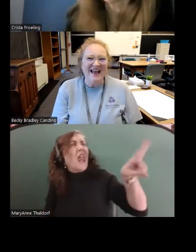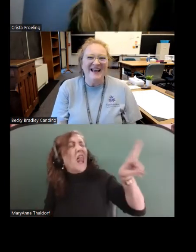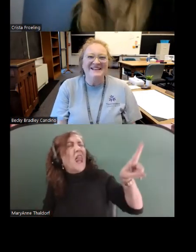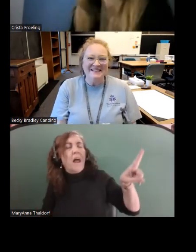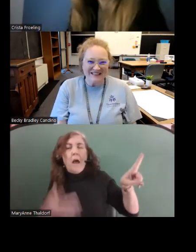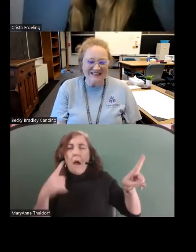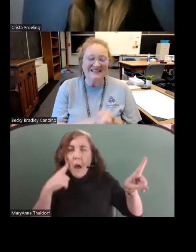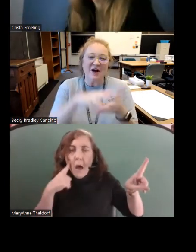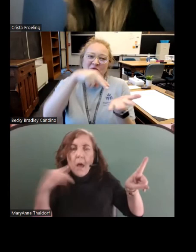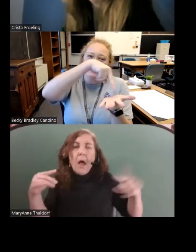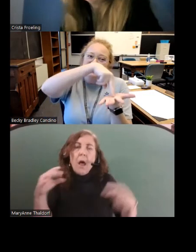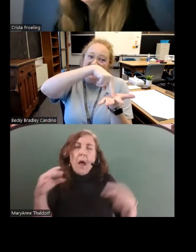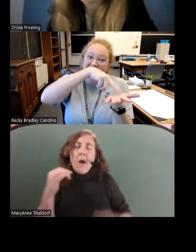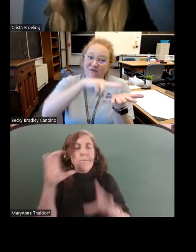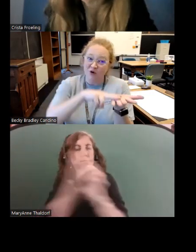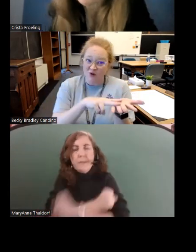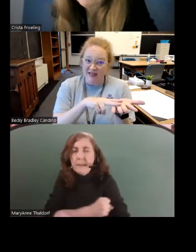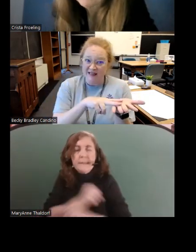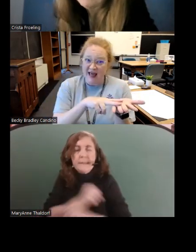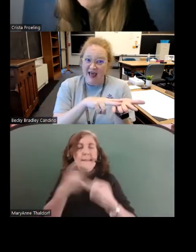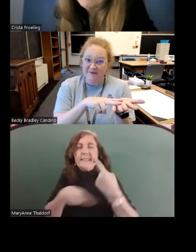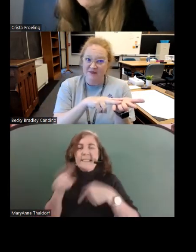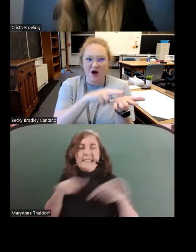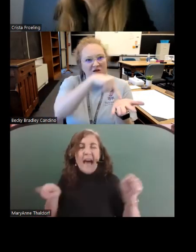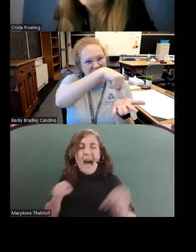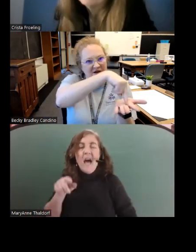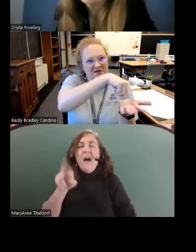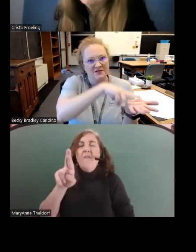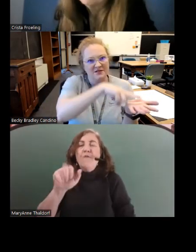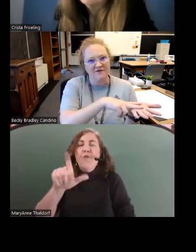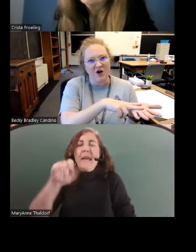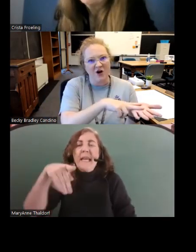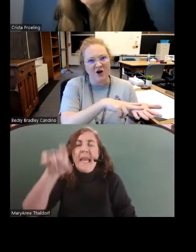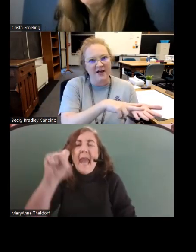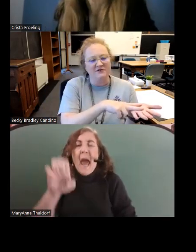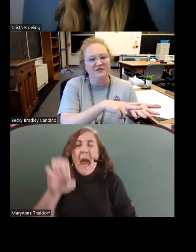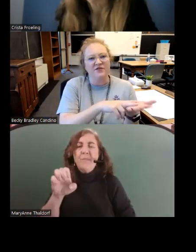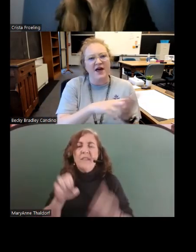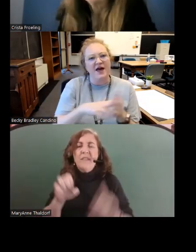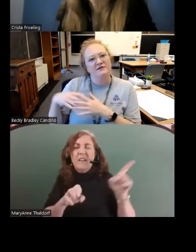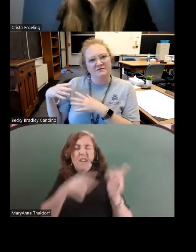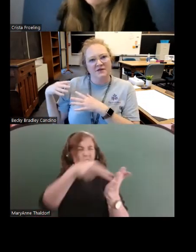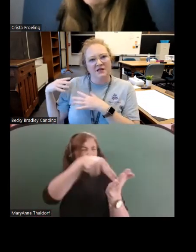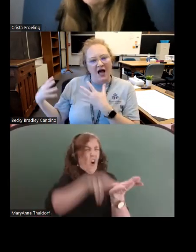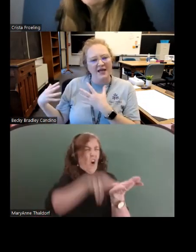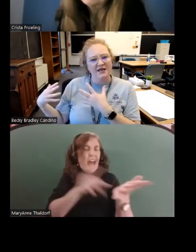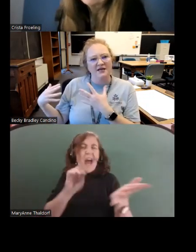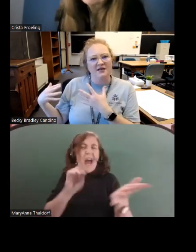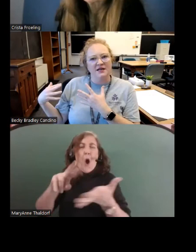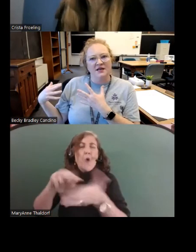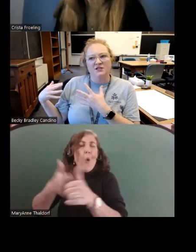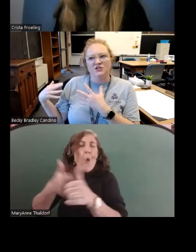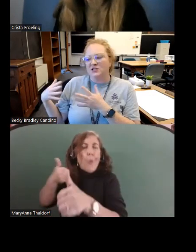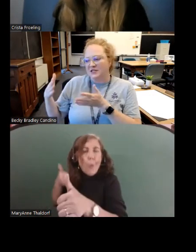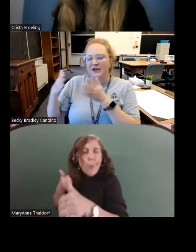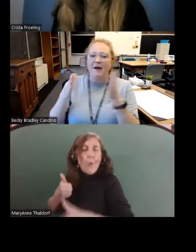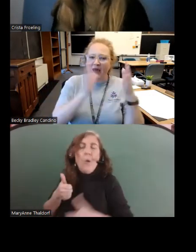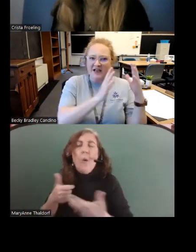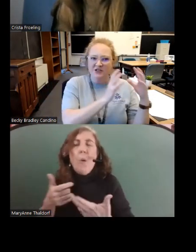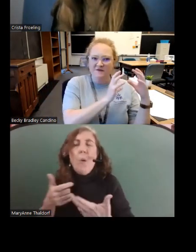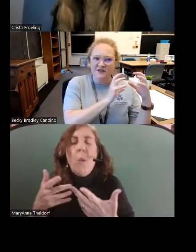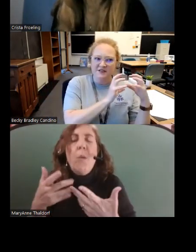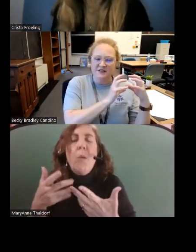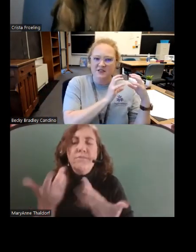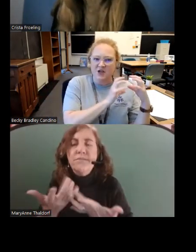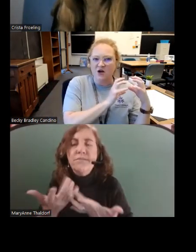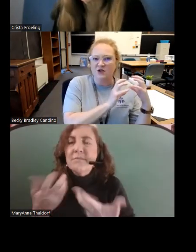That's funny. So the sign for relapse also looks like fall down. So that client just, you know, imagine